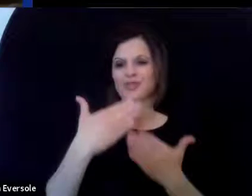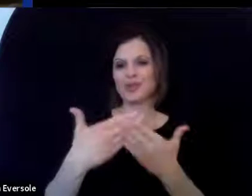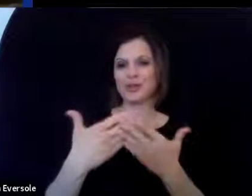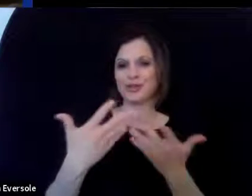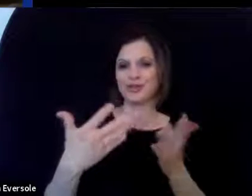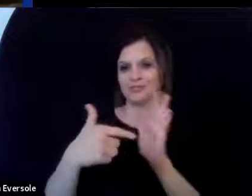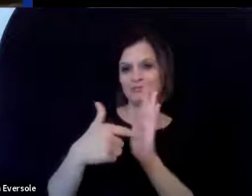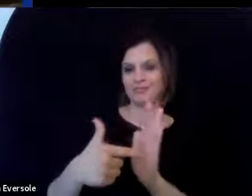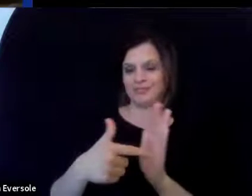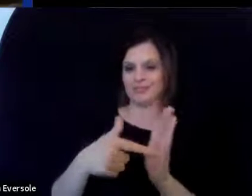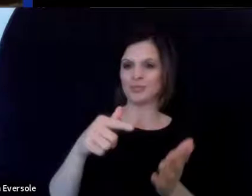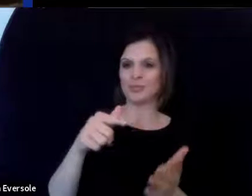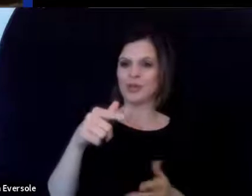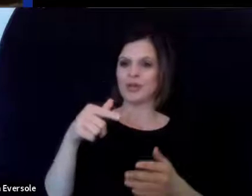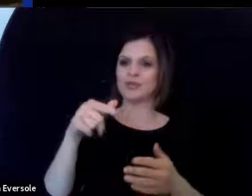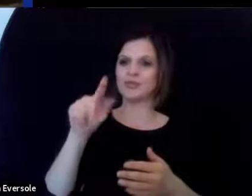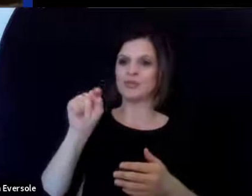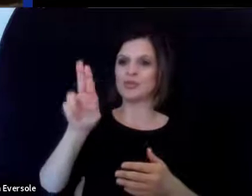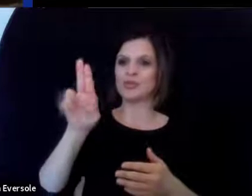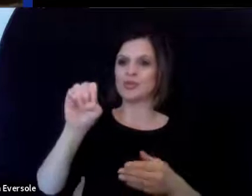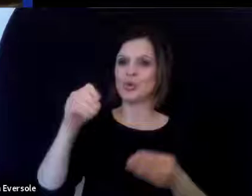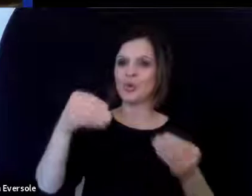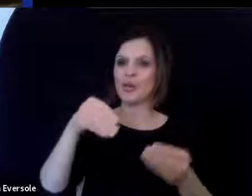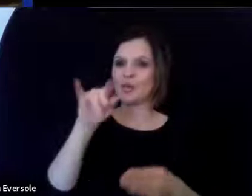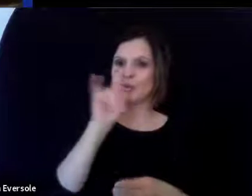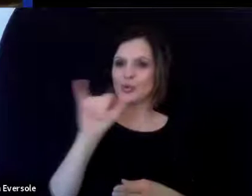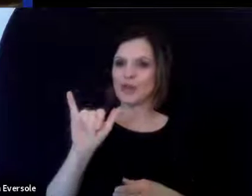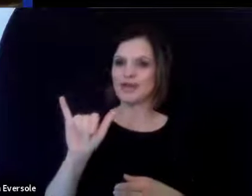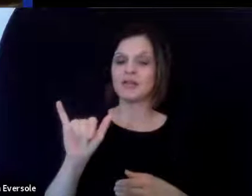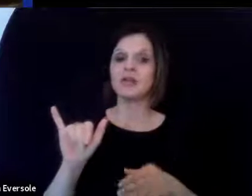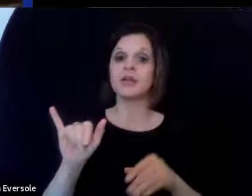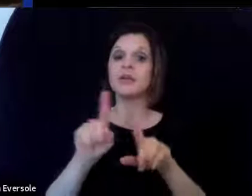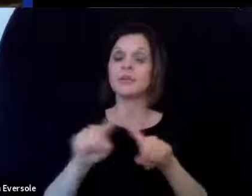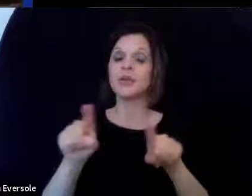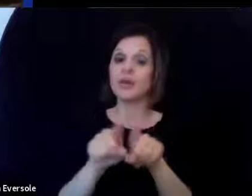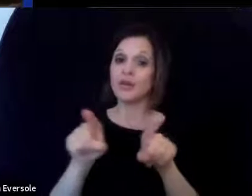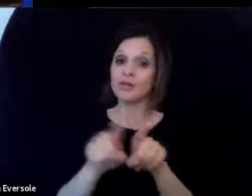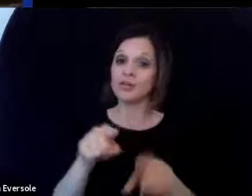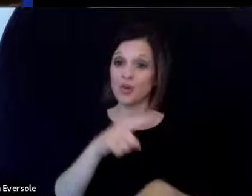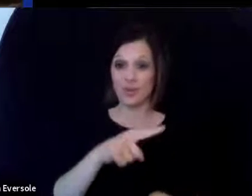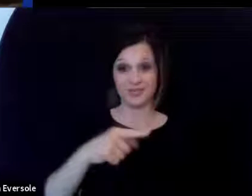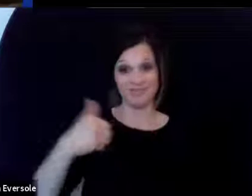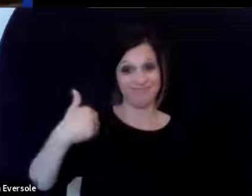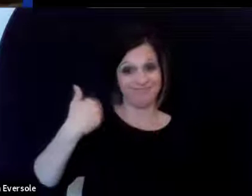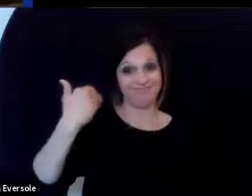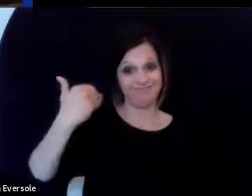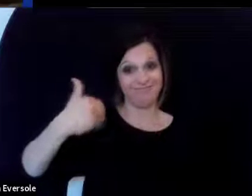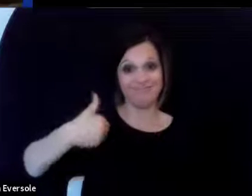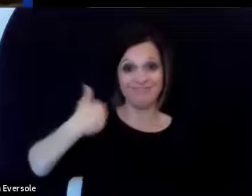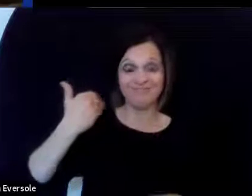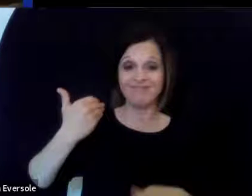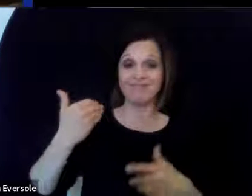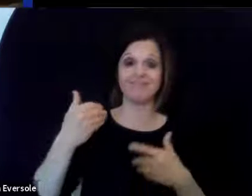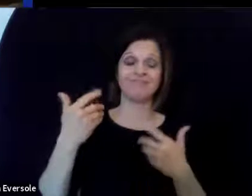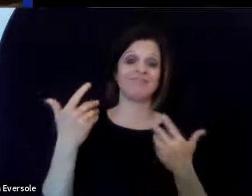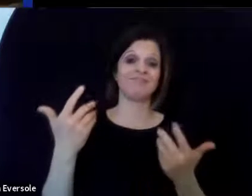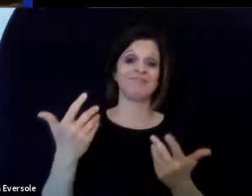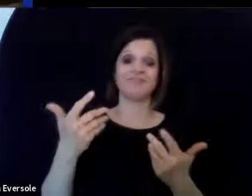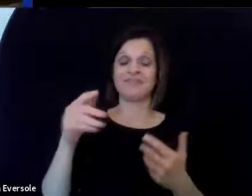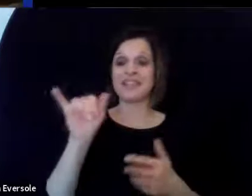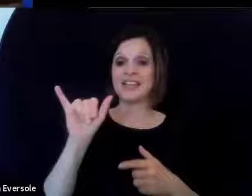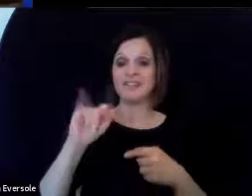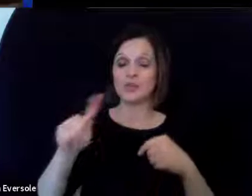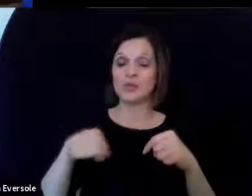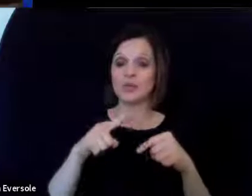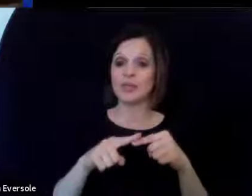what tube feeding might look like, but also it shows that even at a very young age, And even when, a